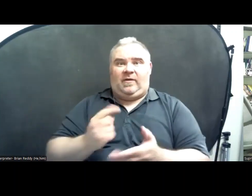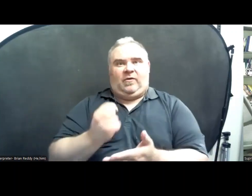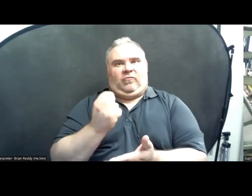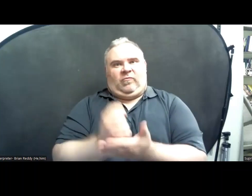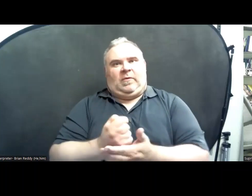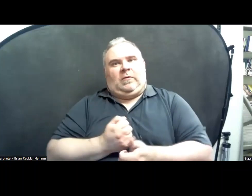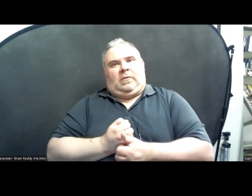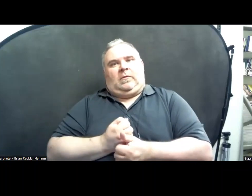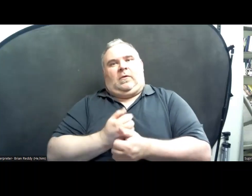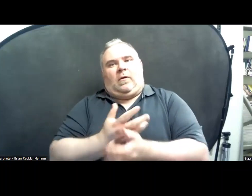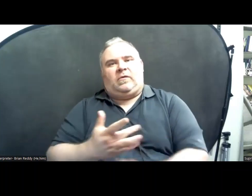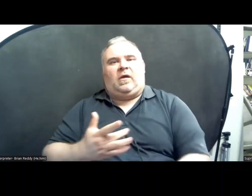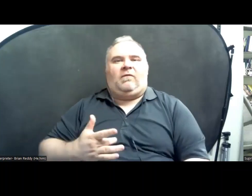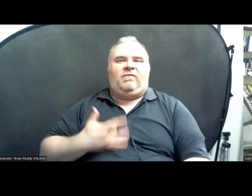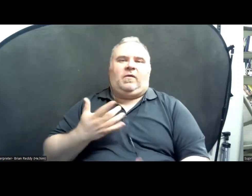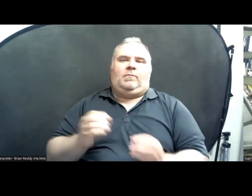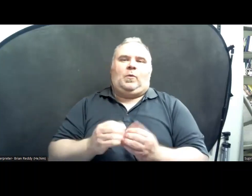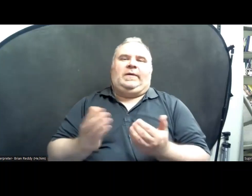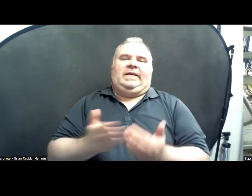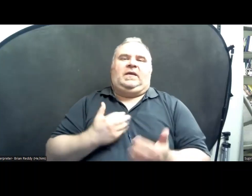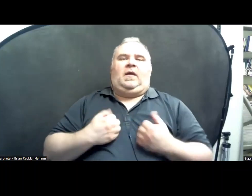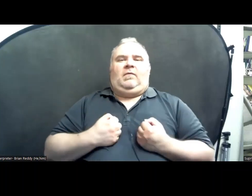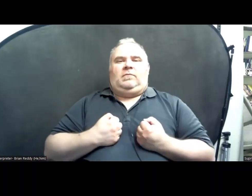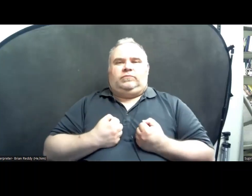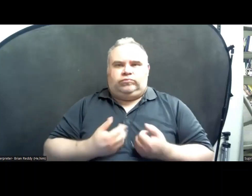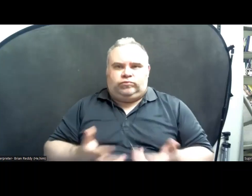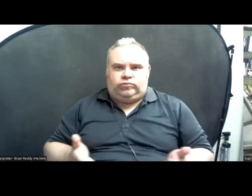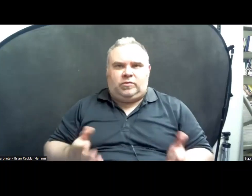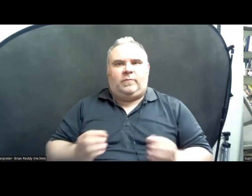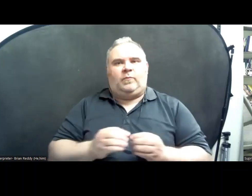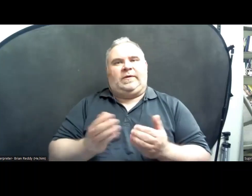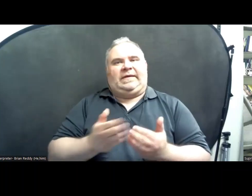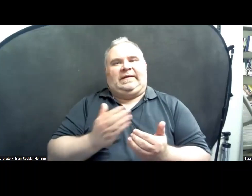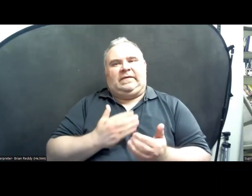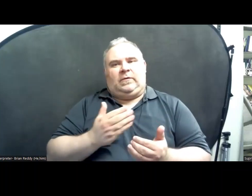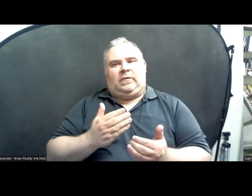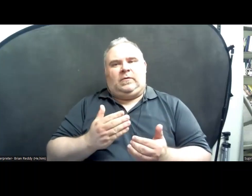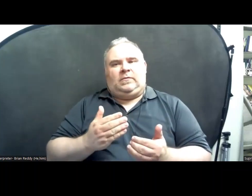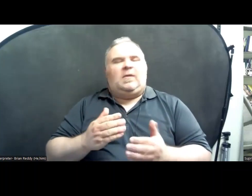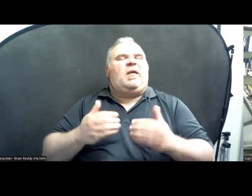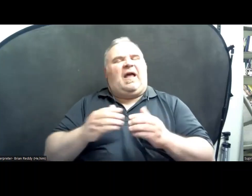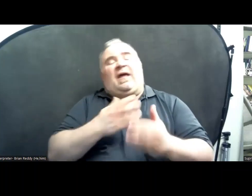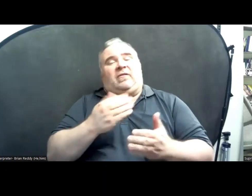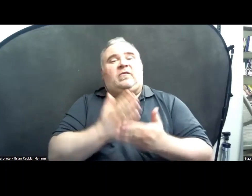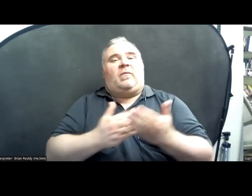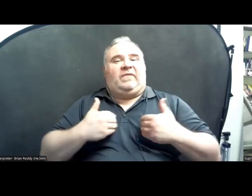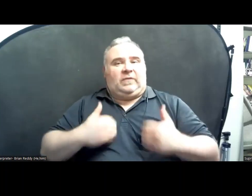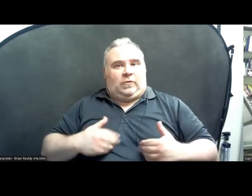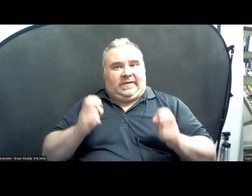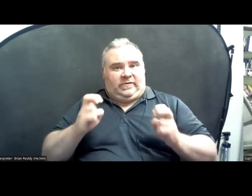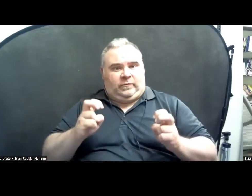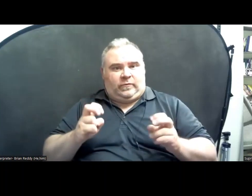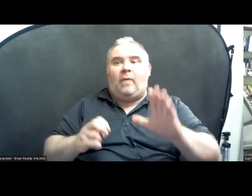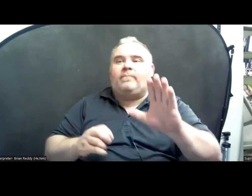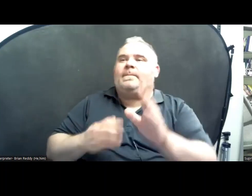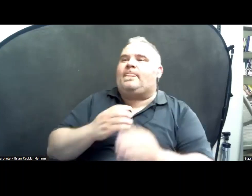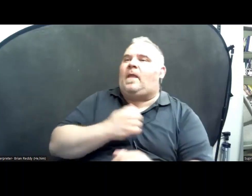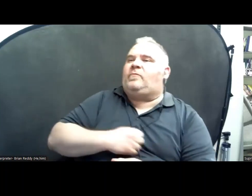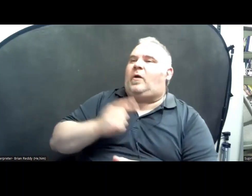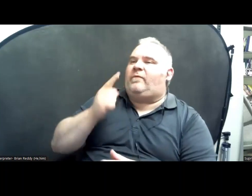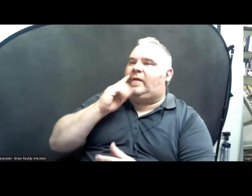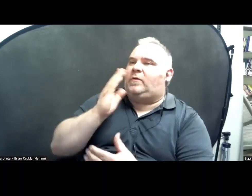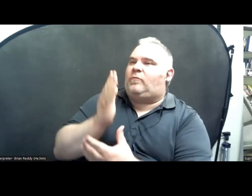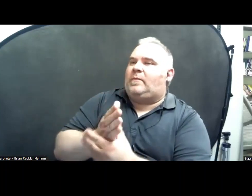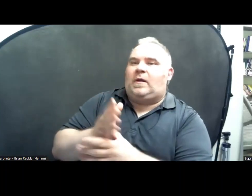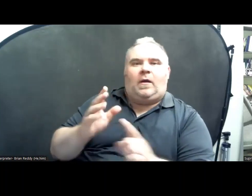caused him to feel more fatigued and have some more physical performance issues. Dr. Mohile, I apologize for interrupting,